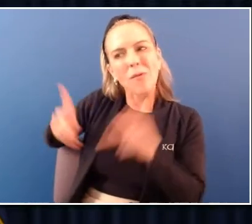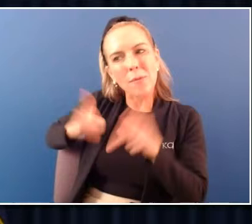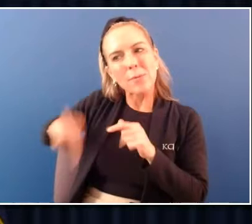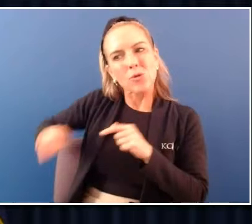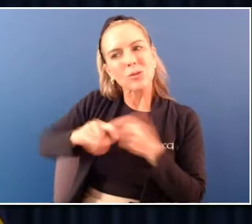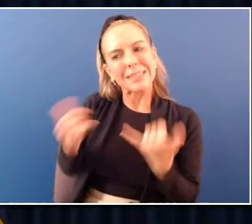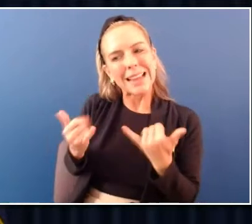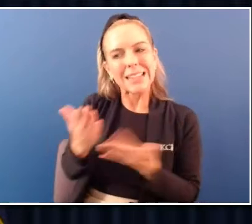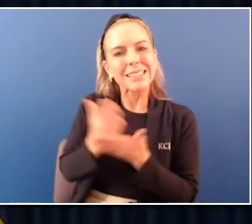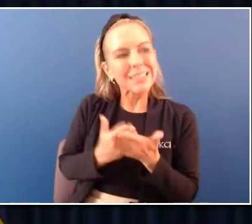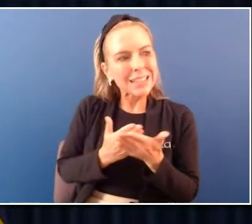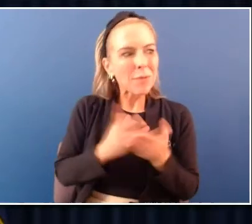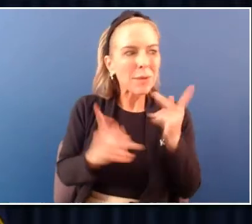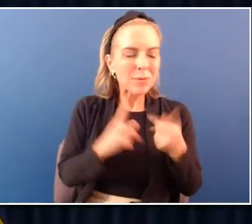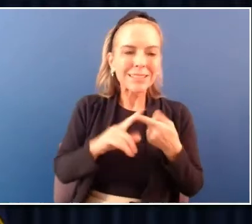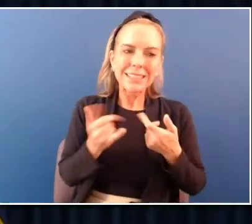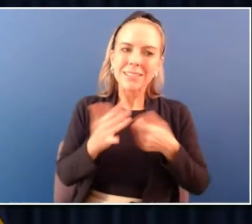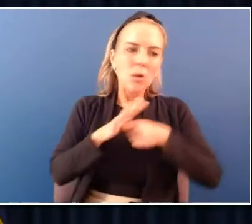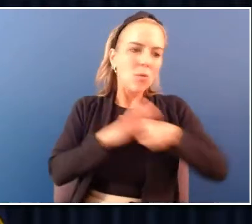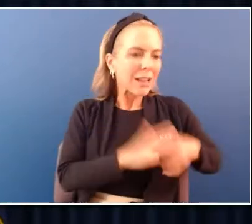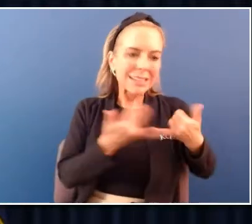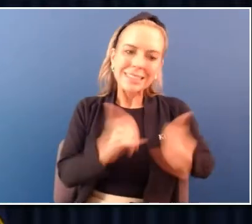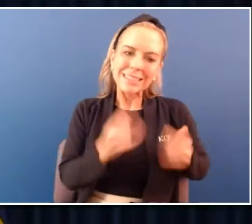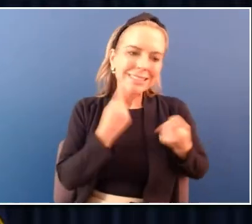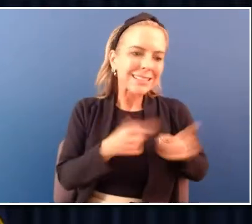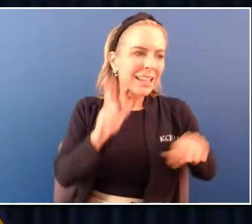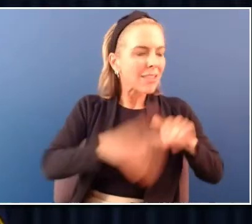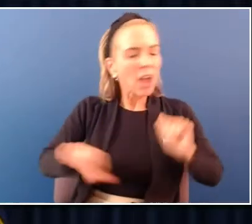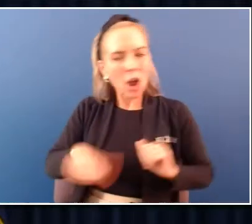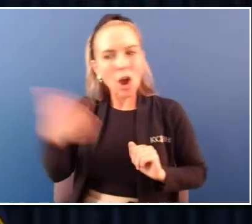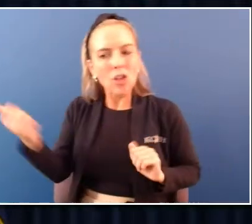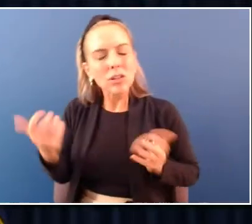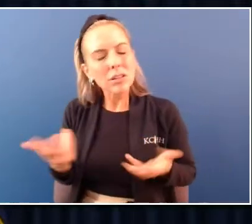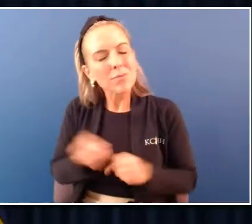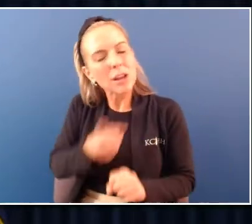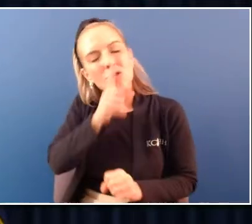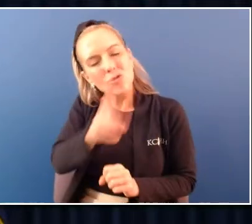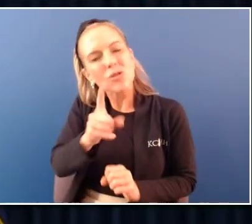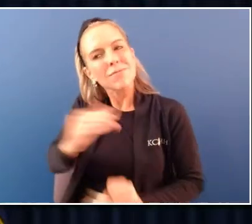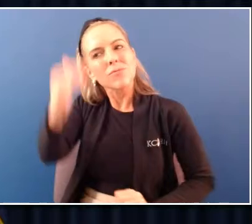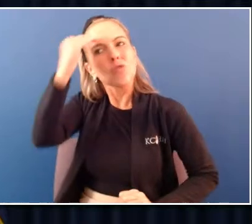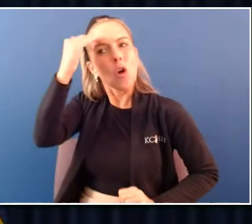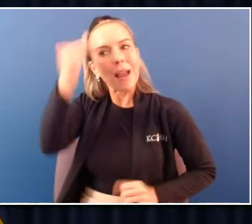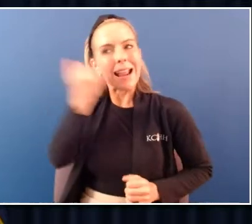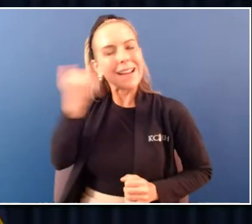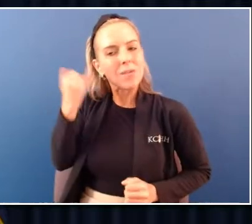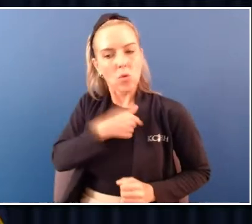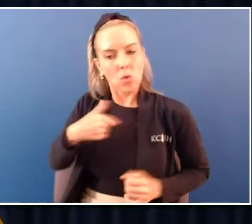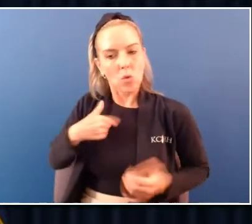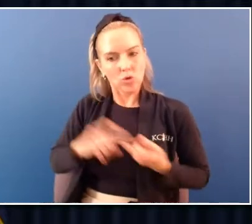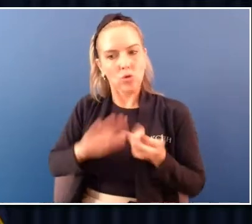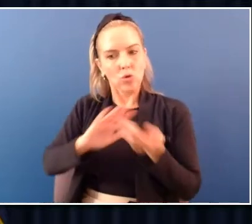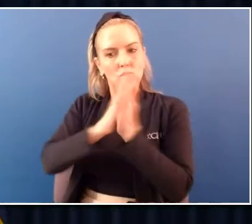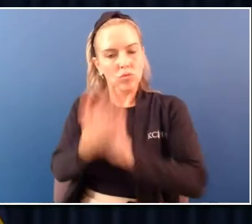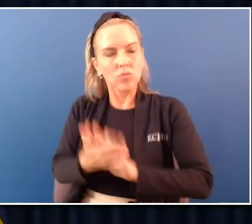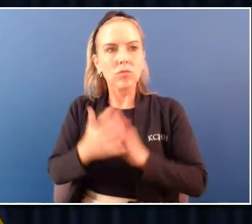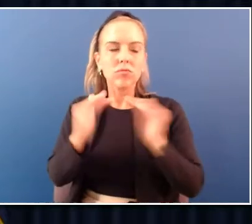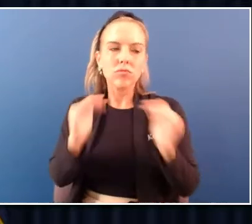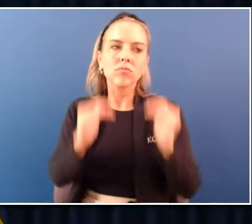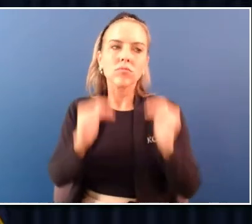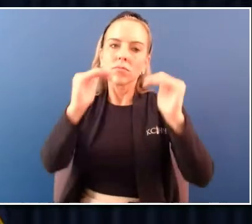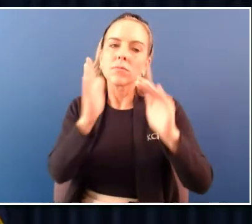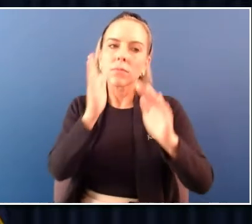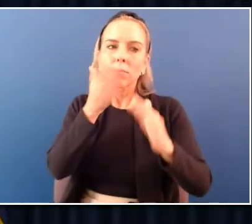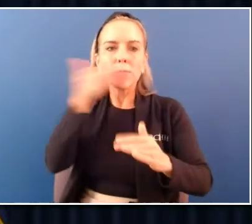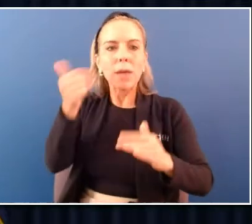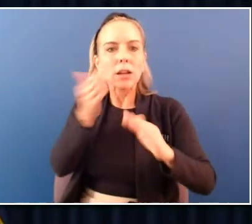to succeed than others. We have to make that acknowledgement if we want to create that better tomorrow, and if we truly believe